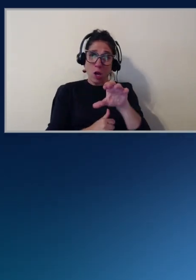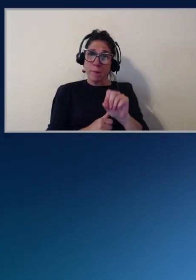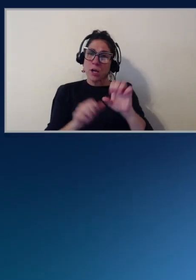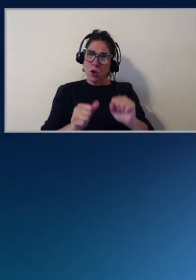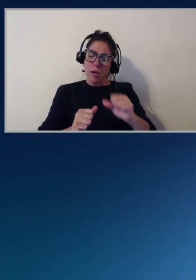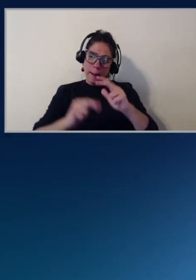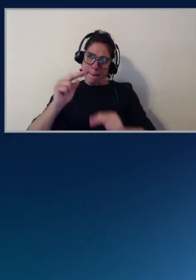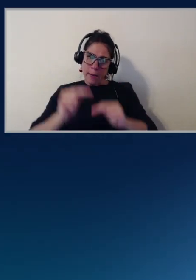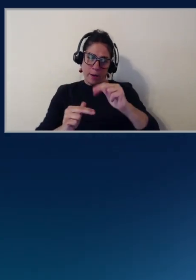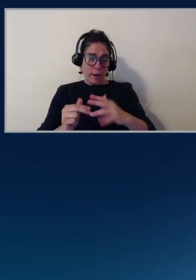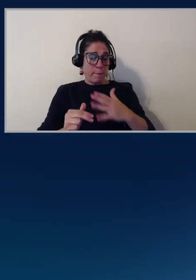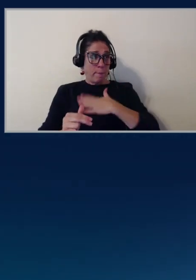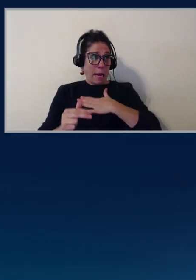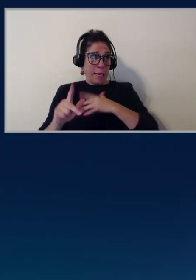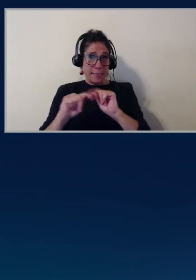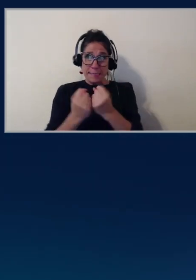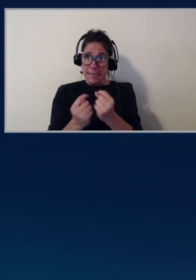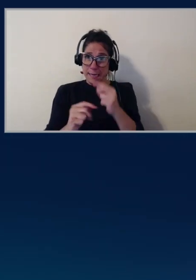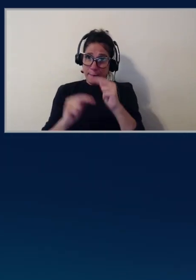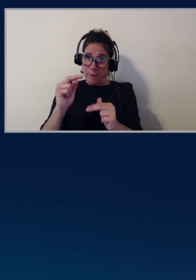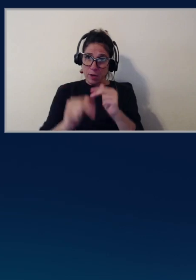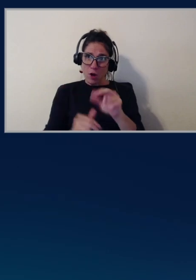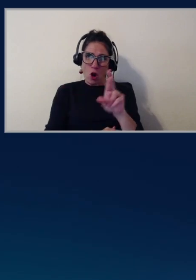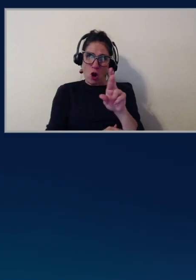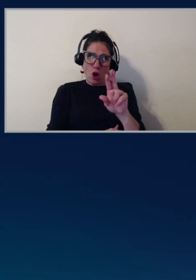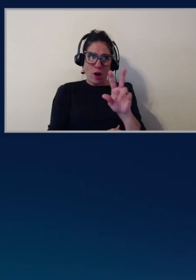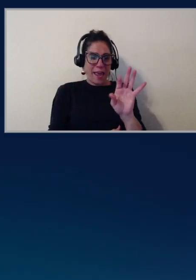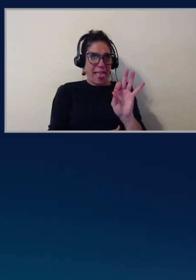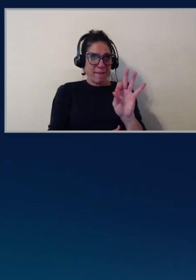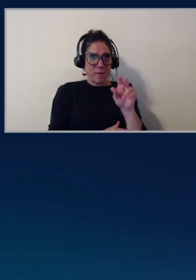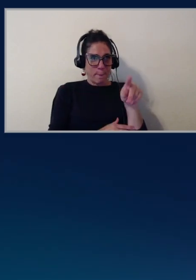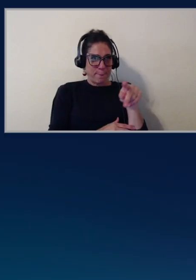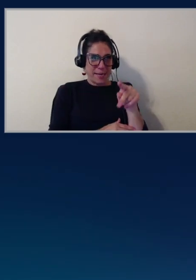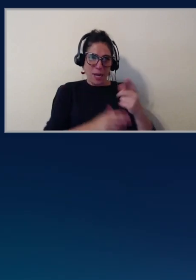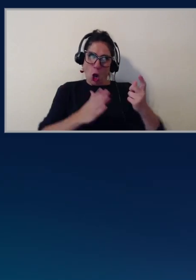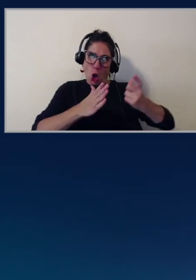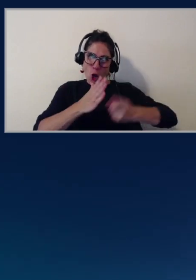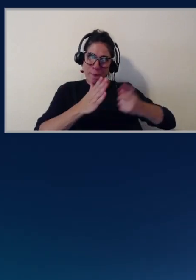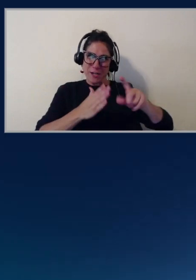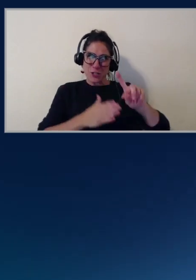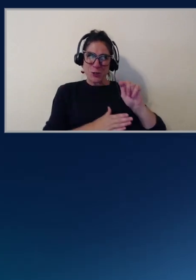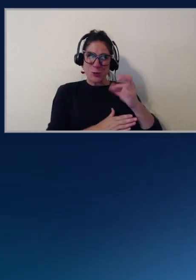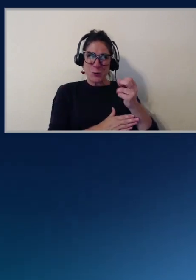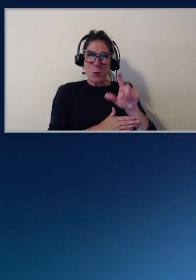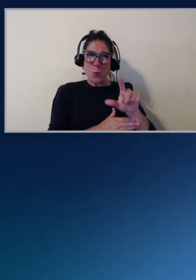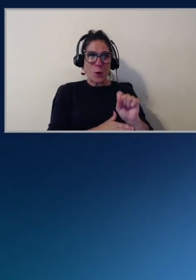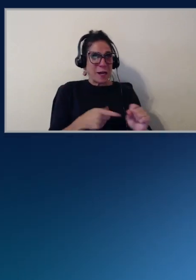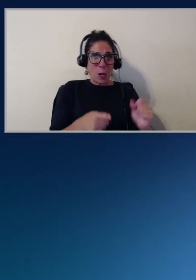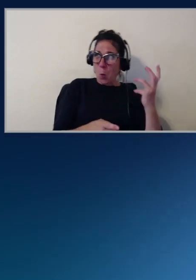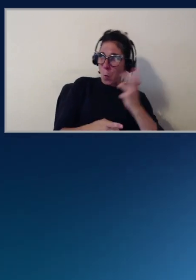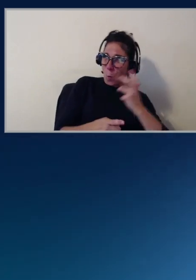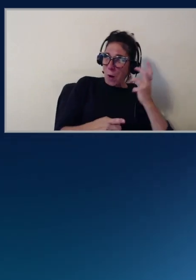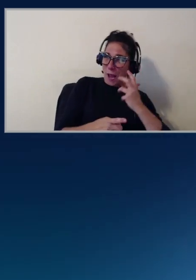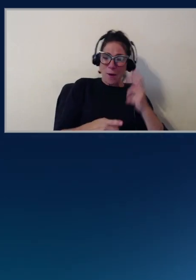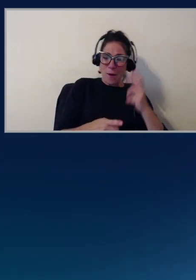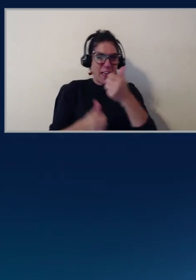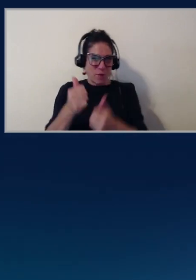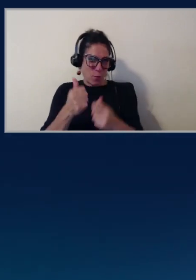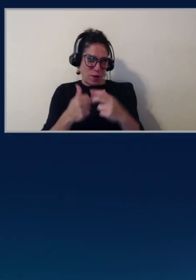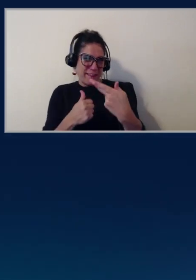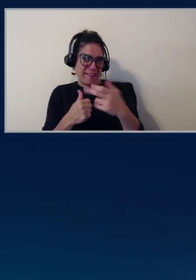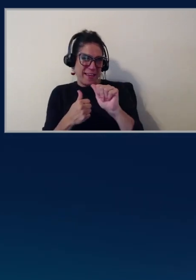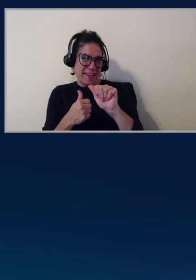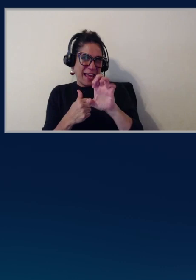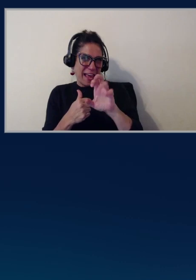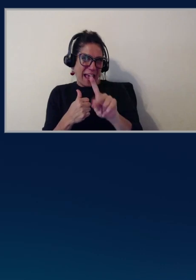that I was on built an RFP automation tool, right? Oh, wow. And we won the hackathon with it. Okay. But